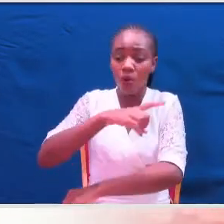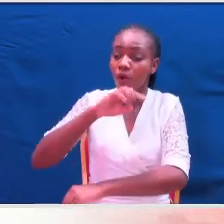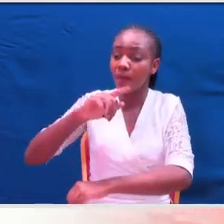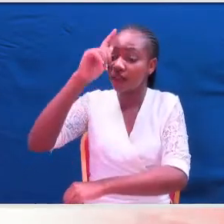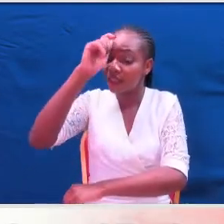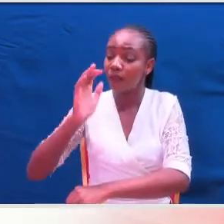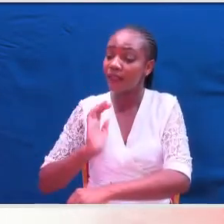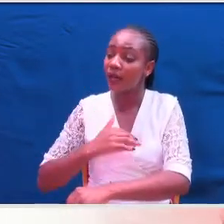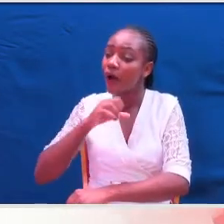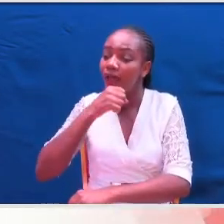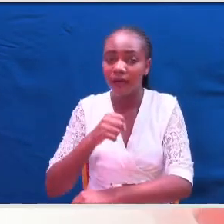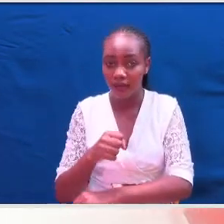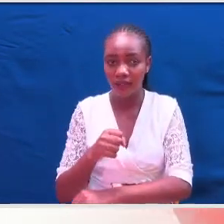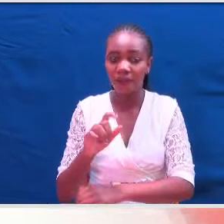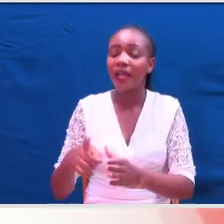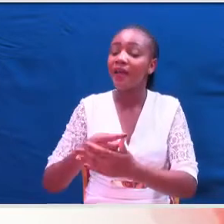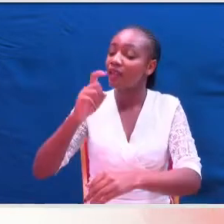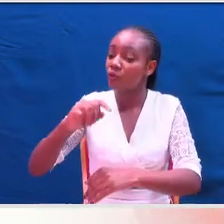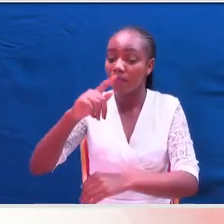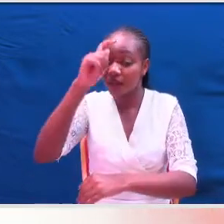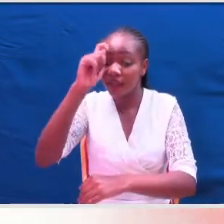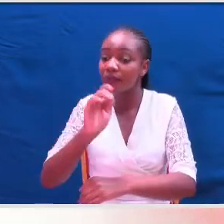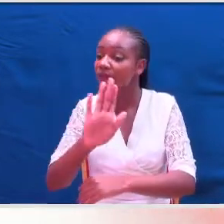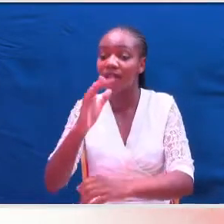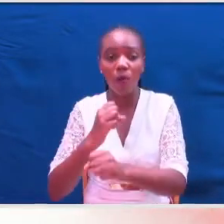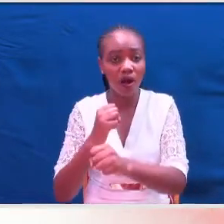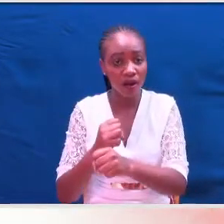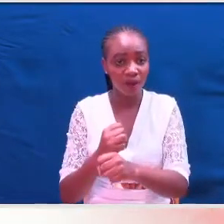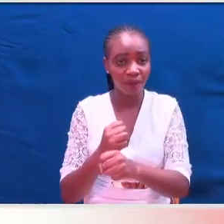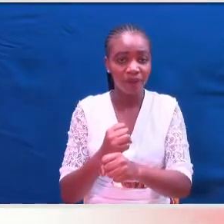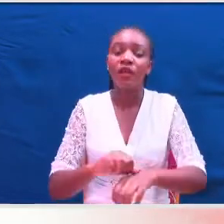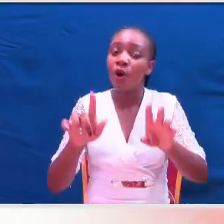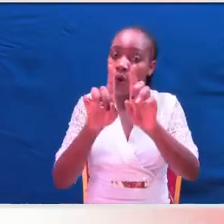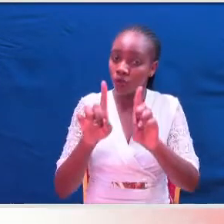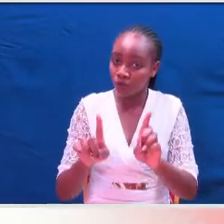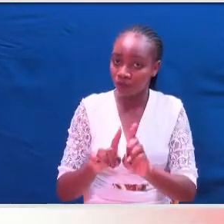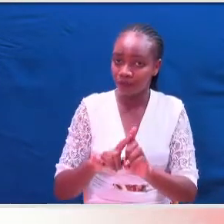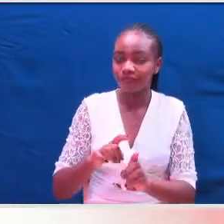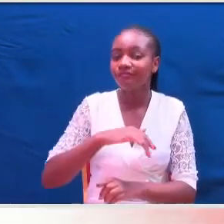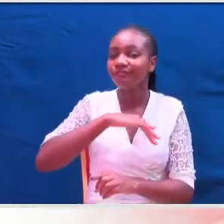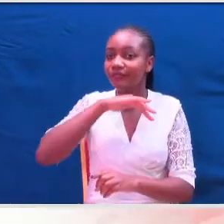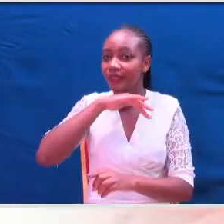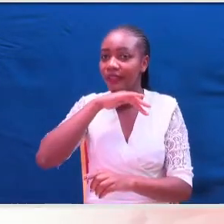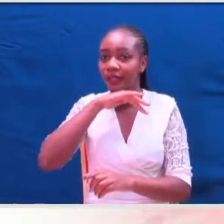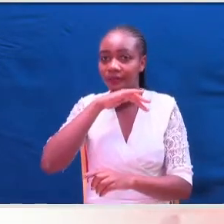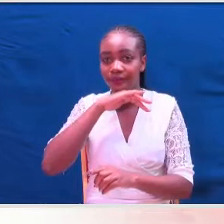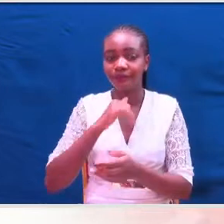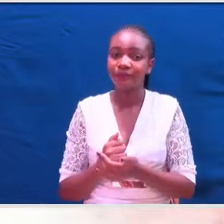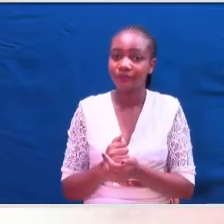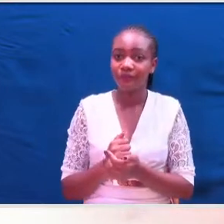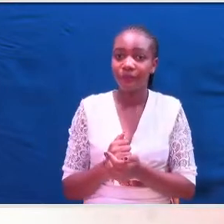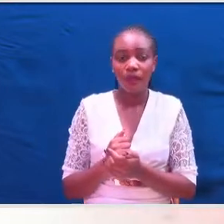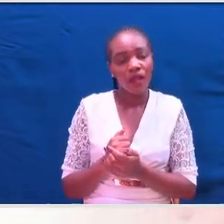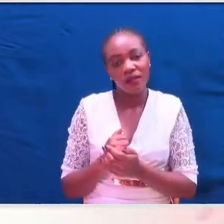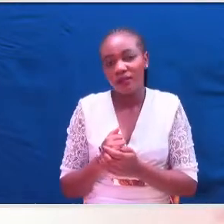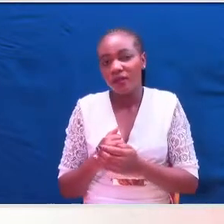respect our elders, and we have to respect what they've done. And while Odinga has not officially declared that he will vie for the top